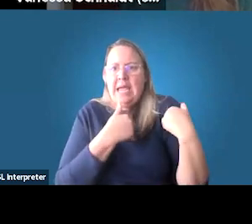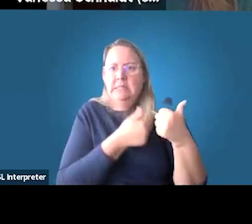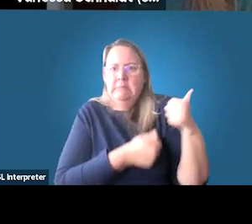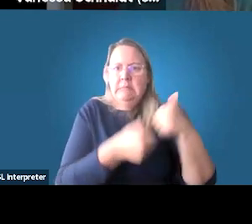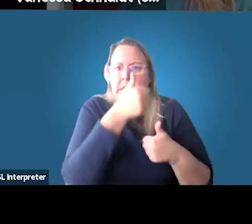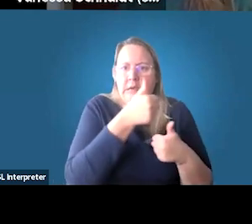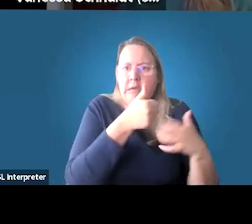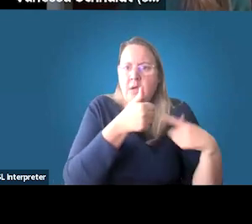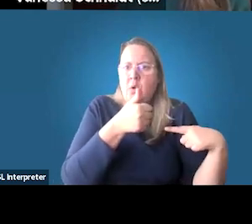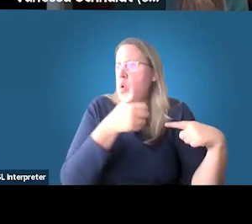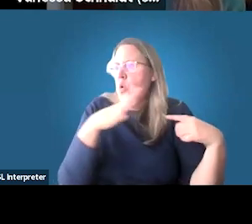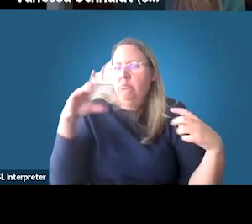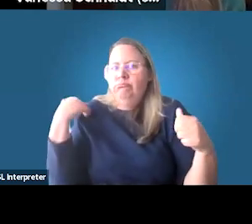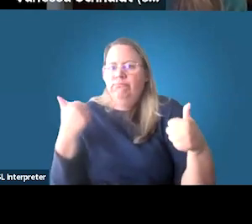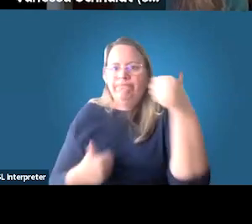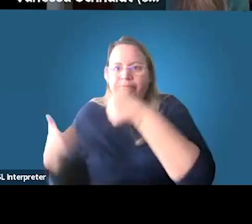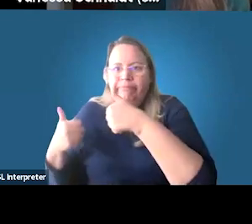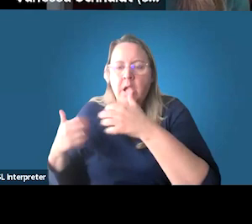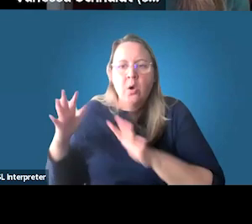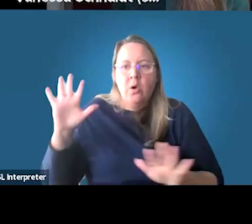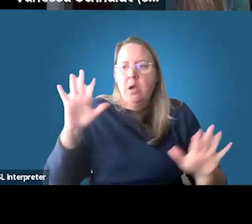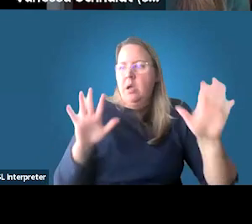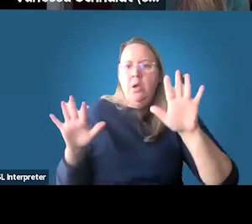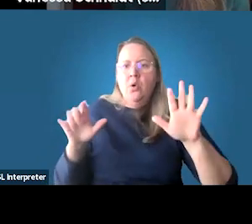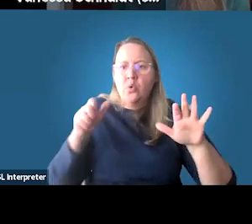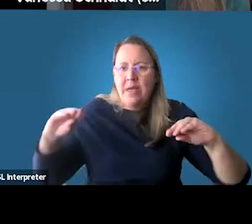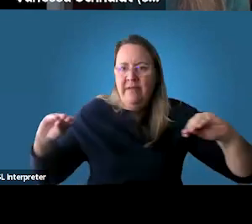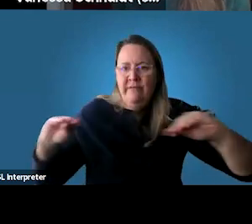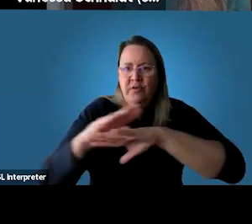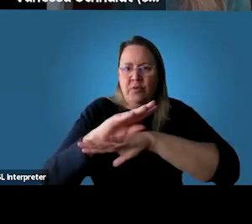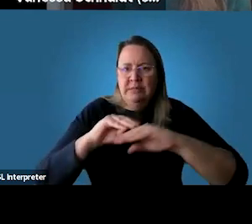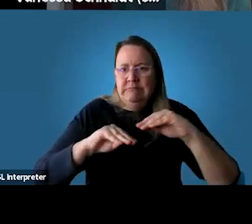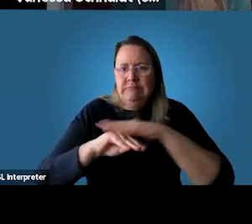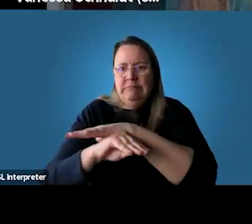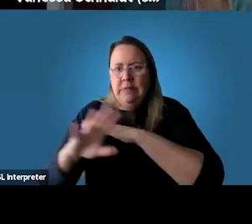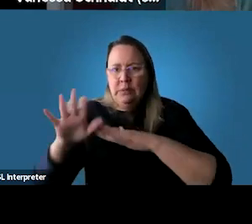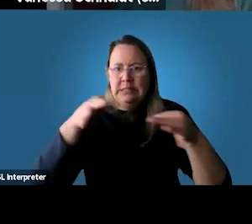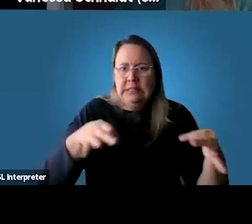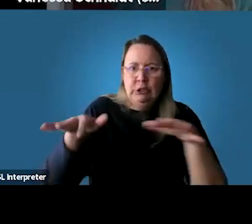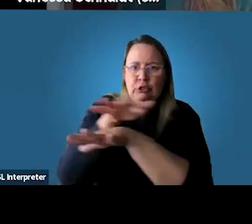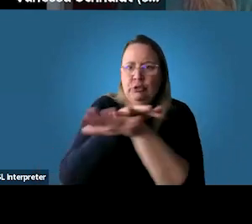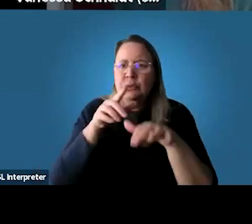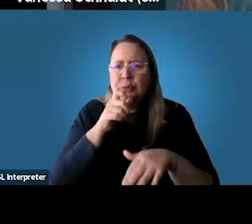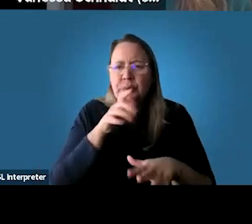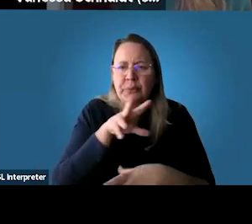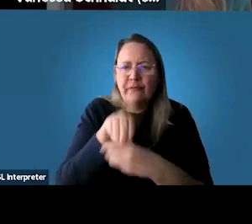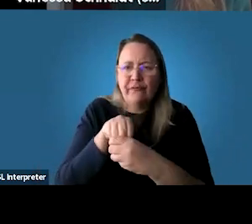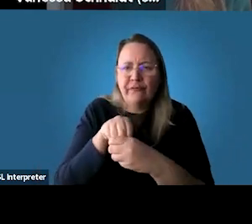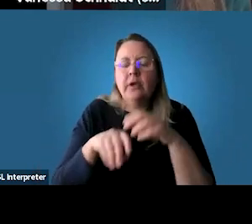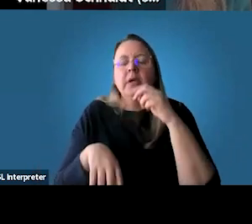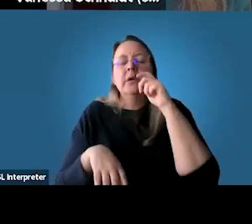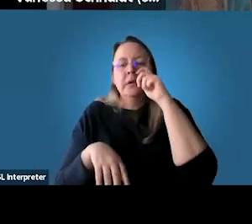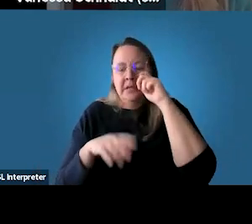make decisions and who is in a position to influence those decision makers? Clearly articulating